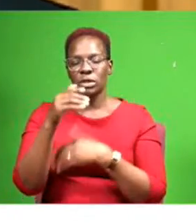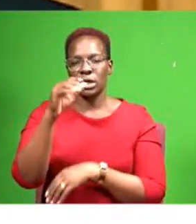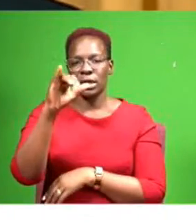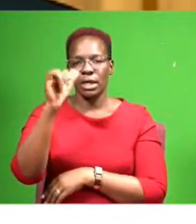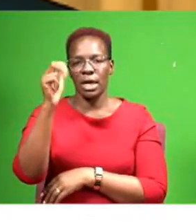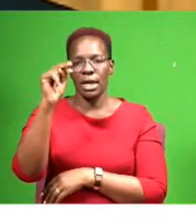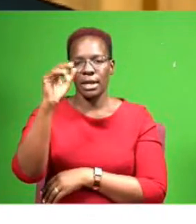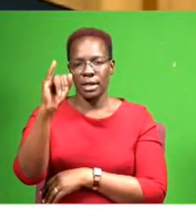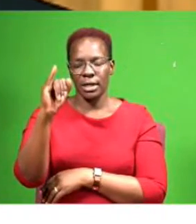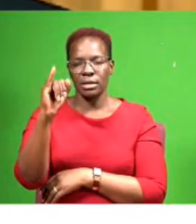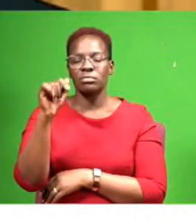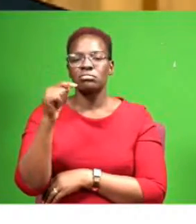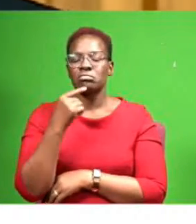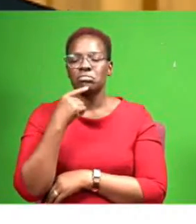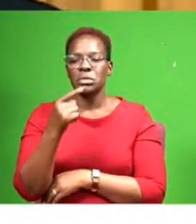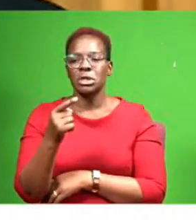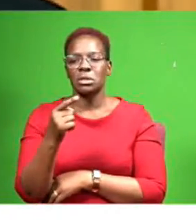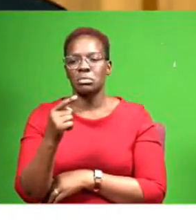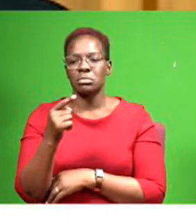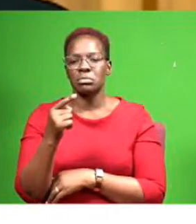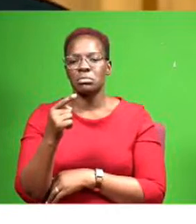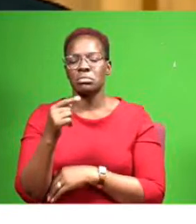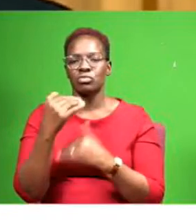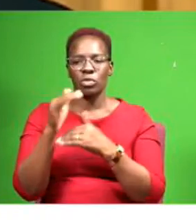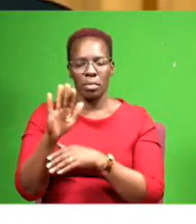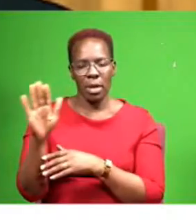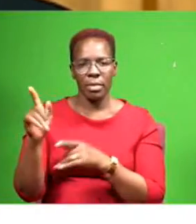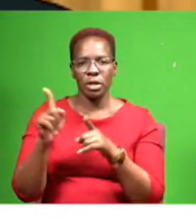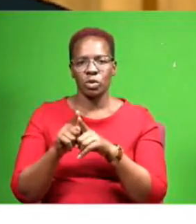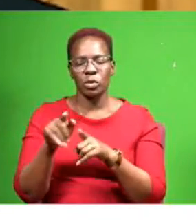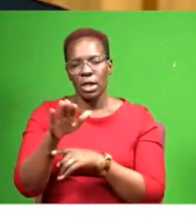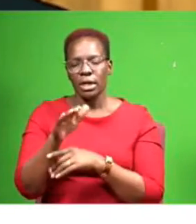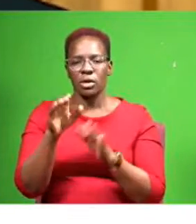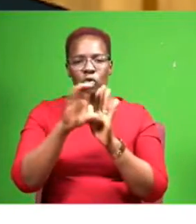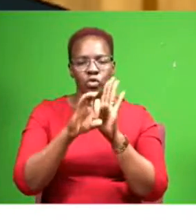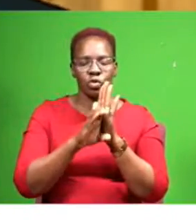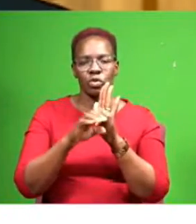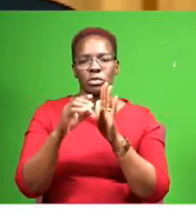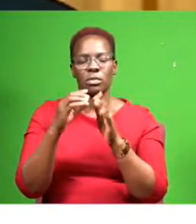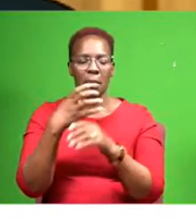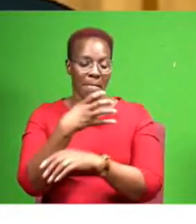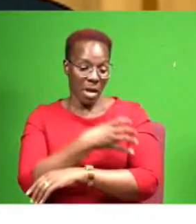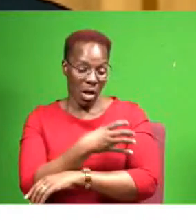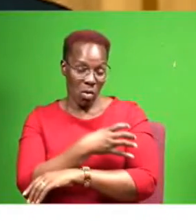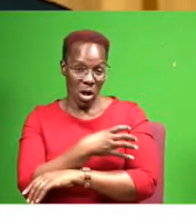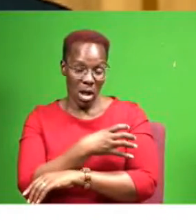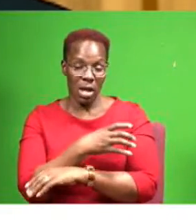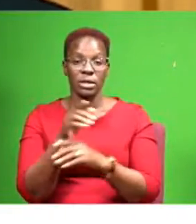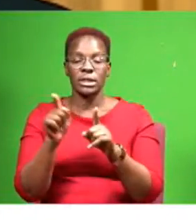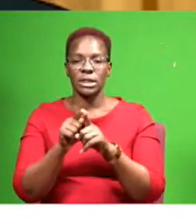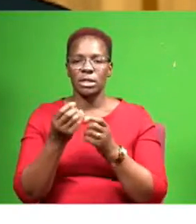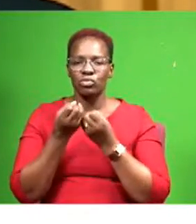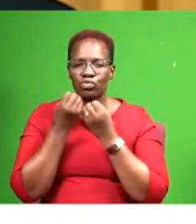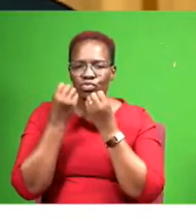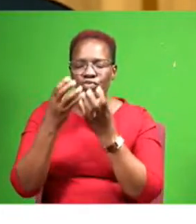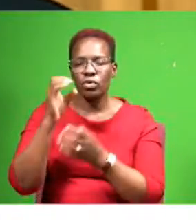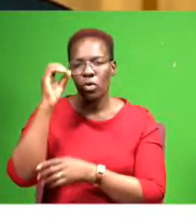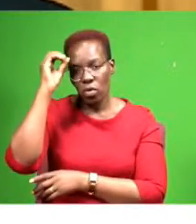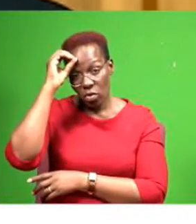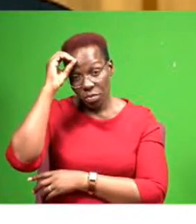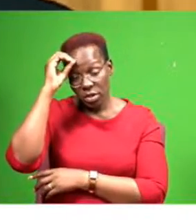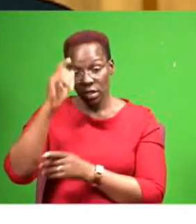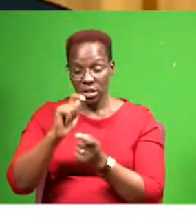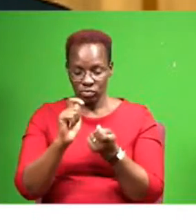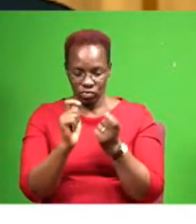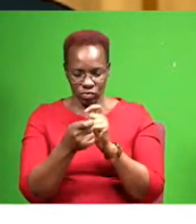Rosnai extends the limitation to the exercise of constitutional legislative power and expresses the view that